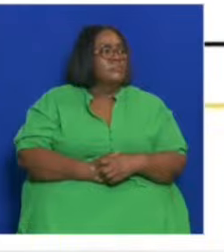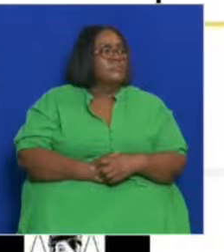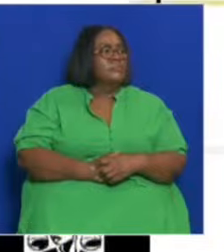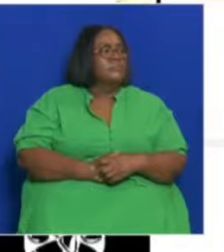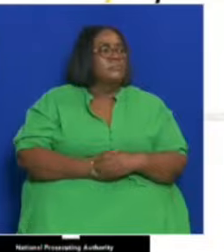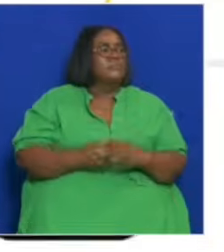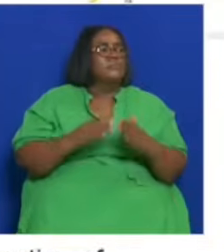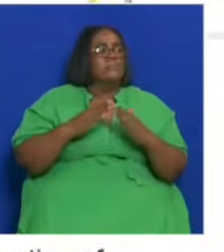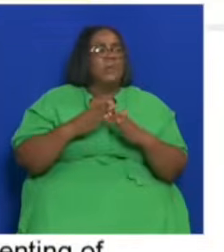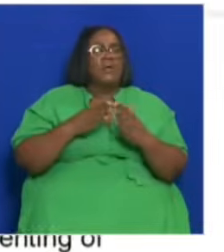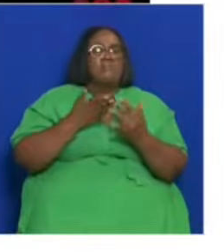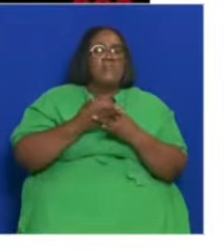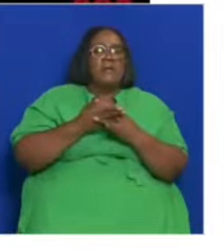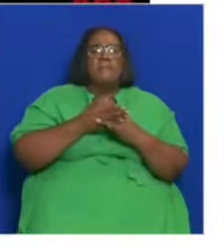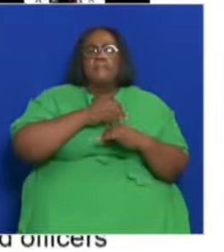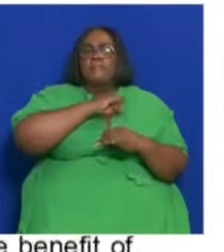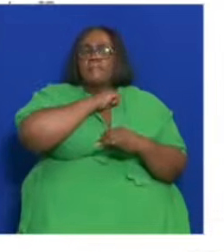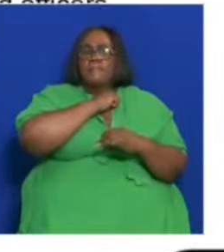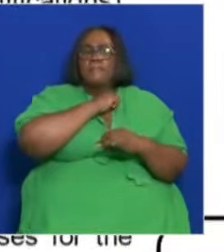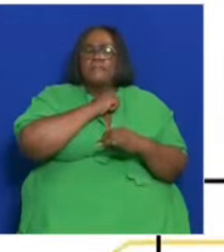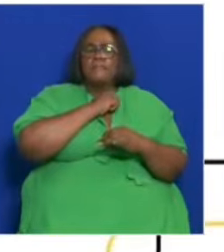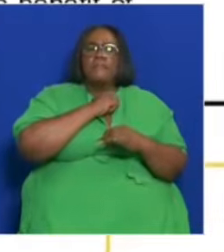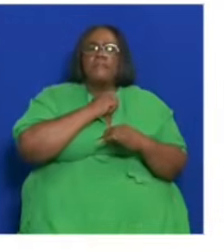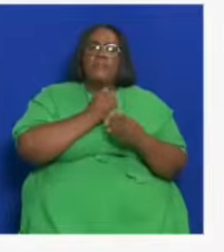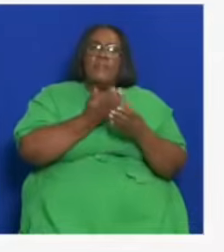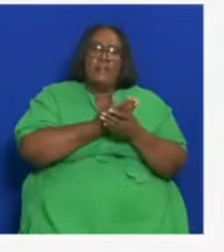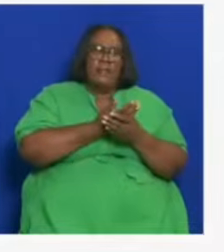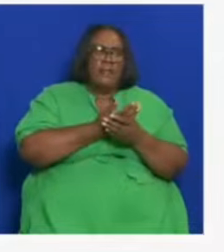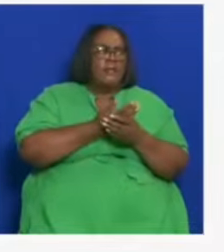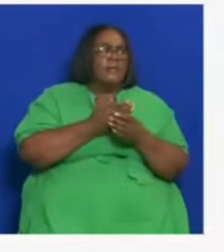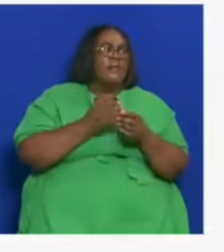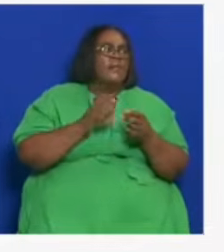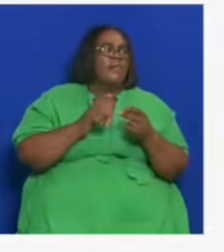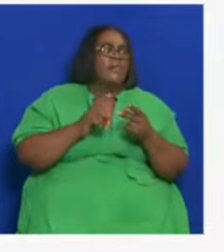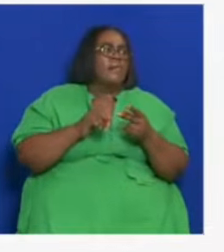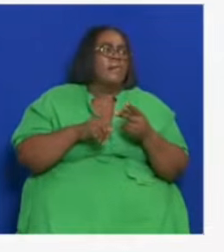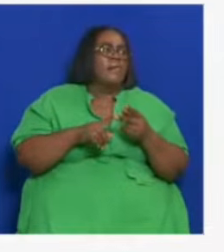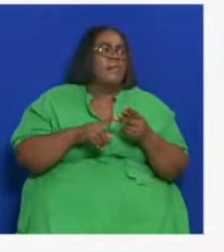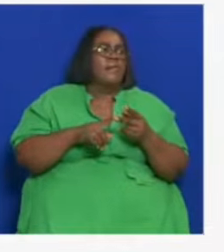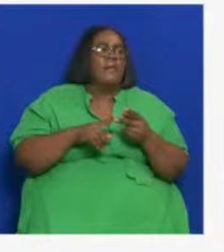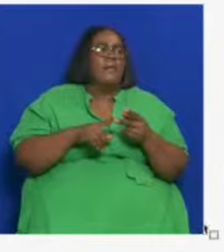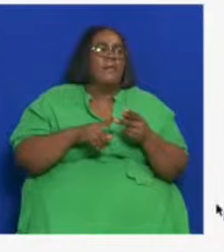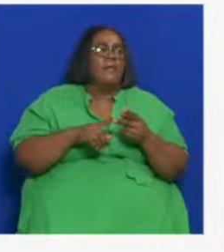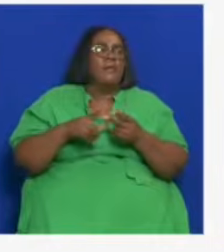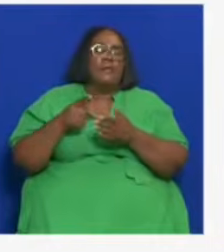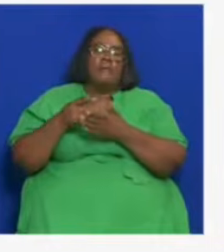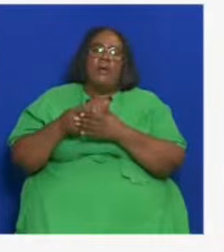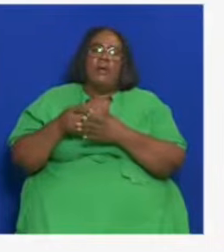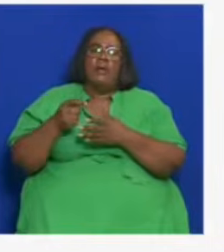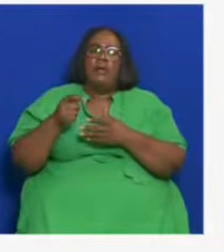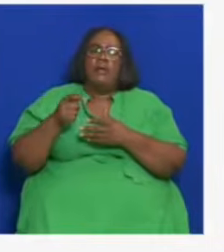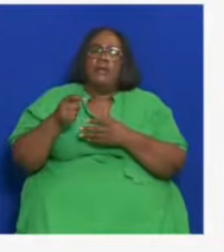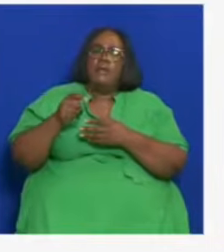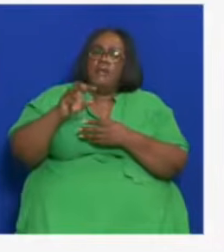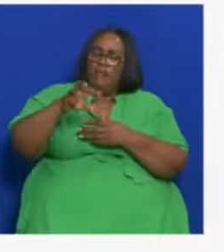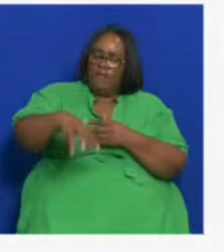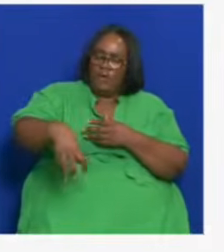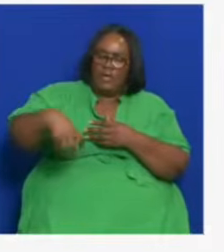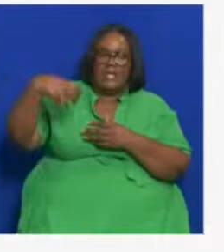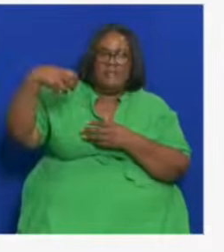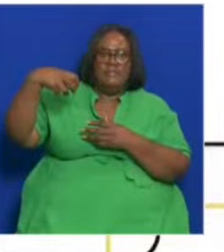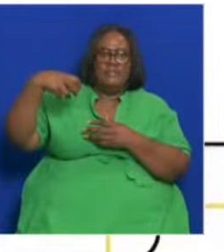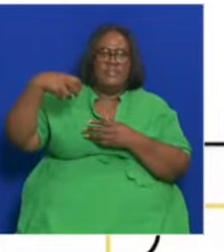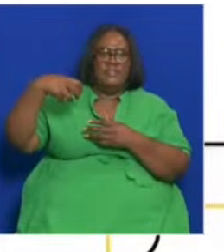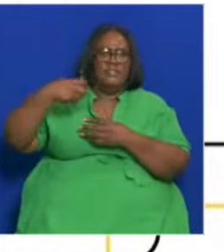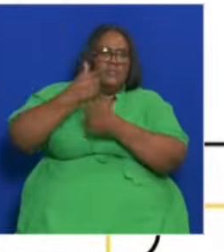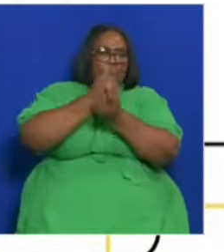And then there's the procurement of a forklift using CI COVID funds. There is promotions